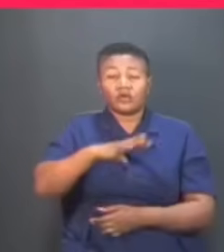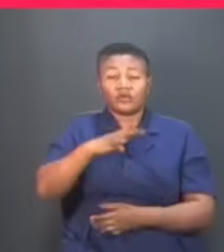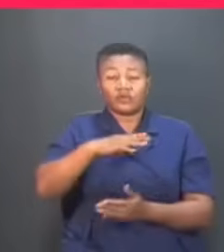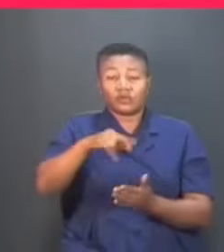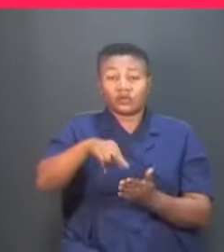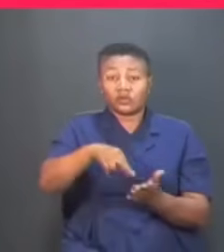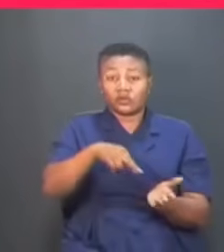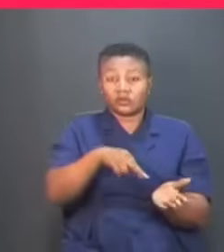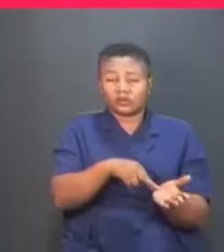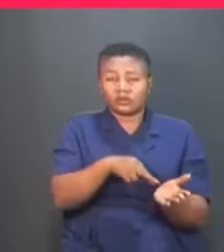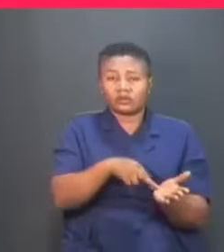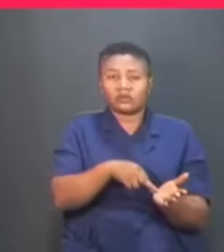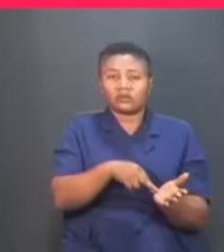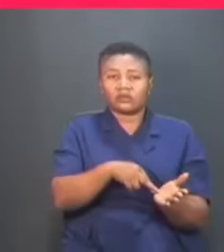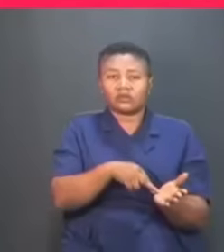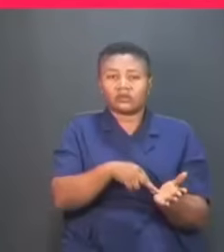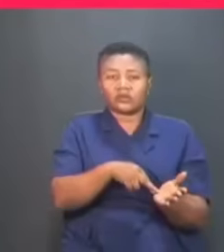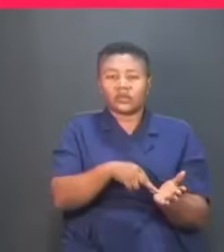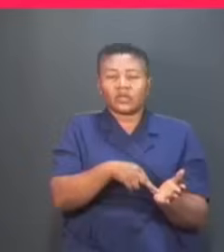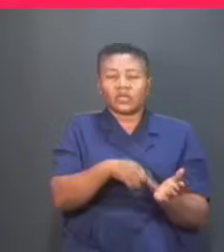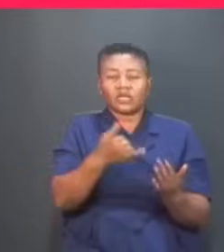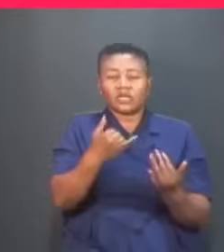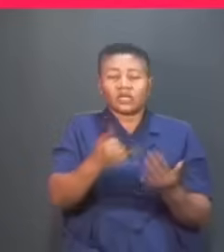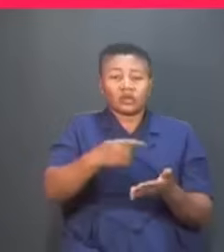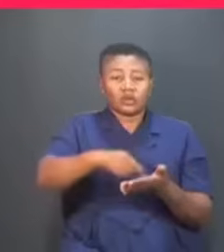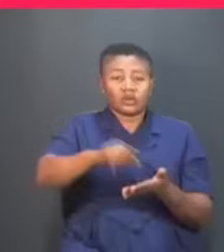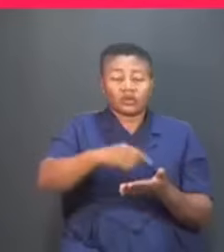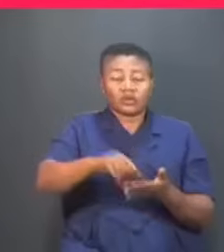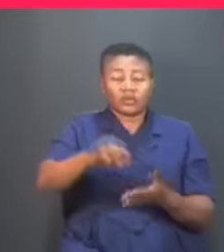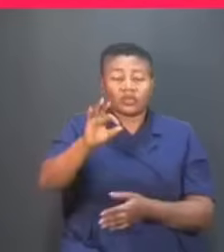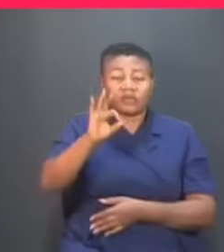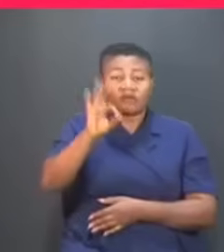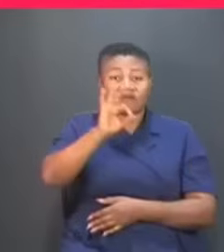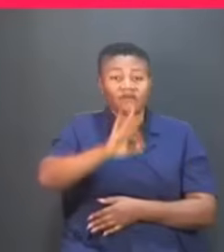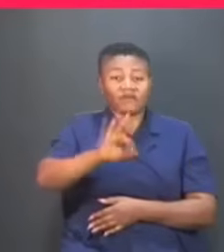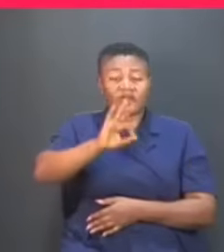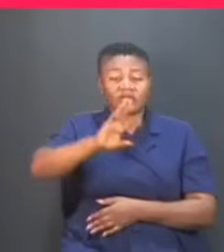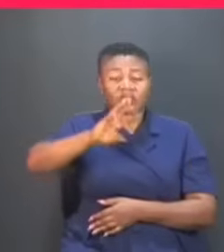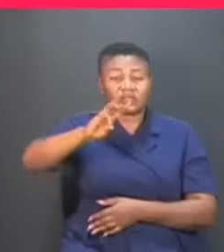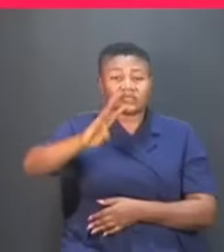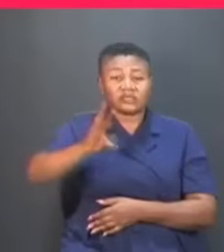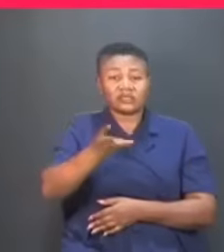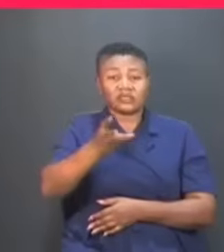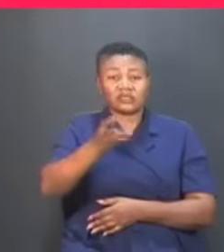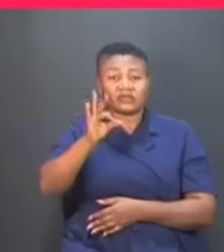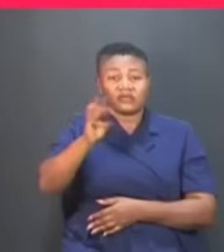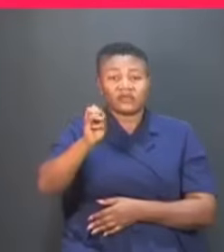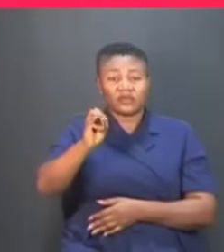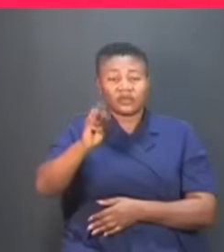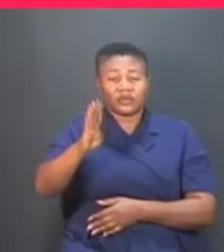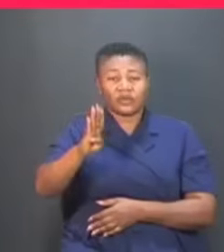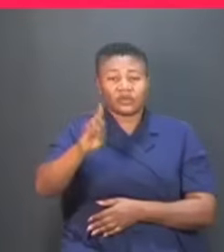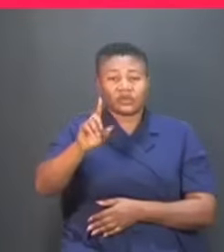of votes and proceedings of Friday, 6th February 2026.